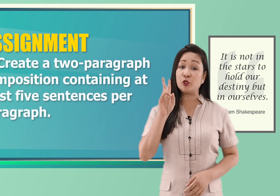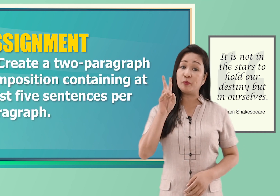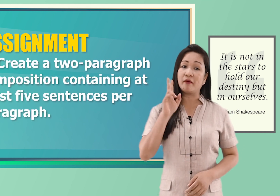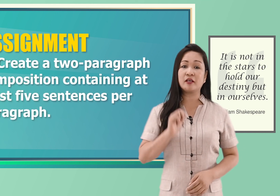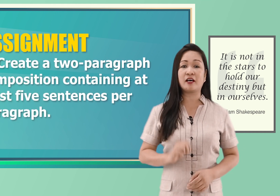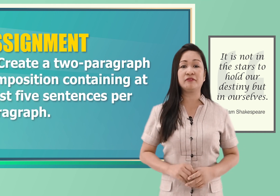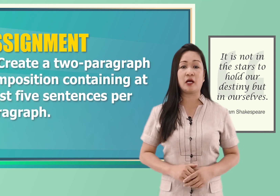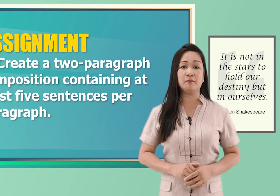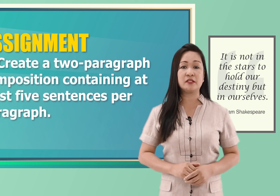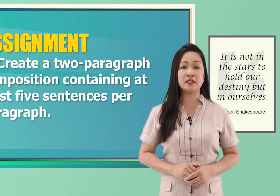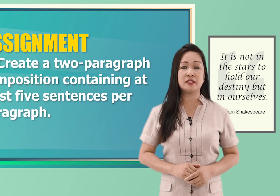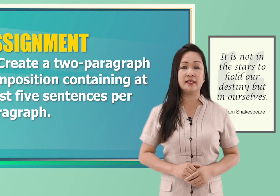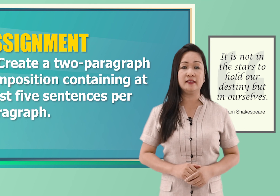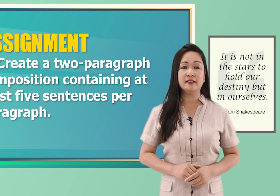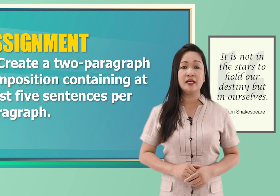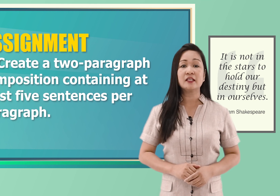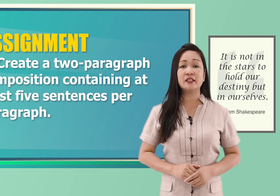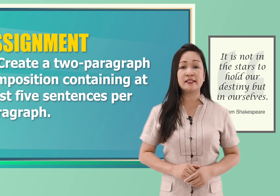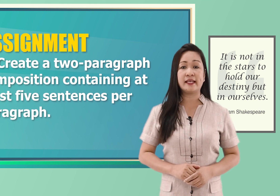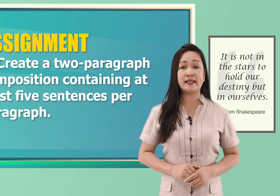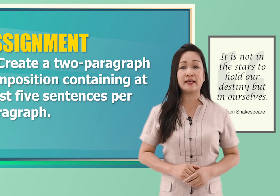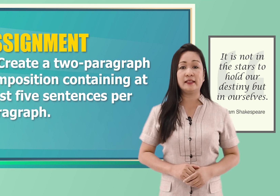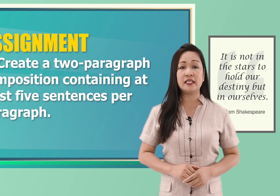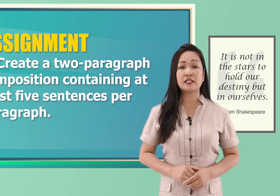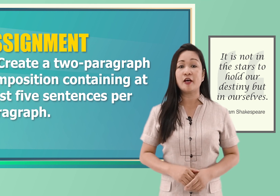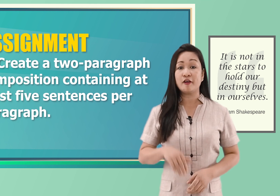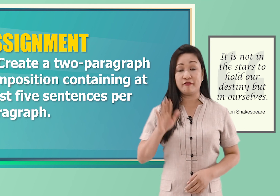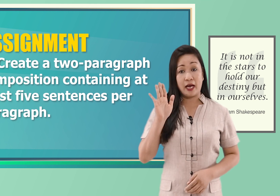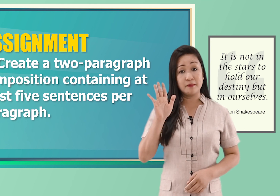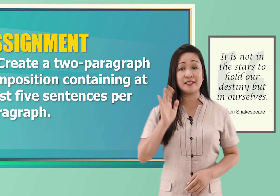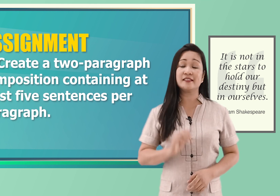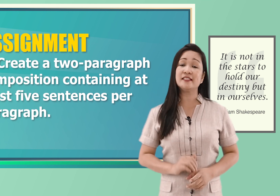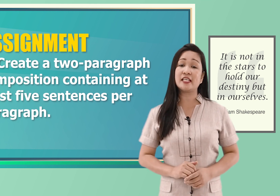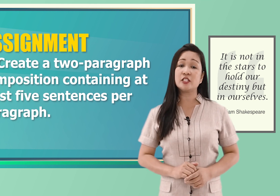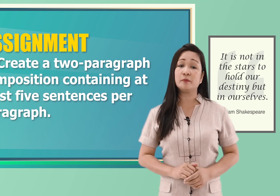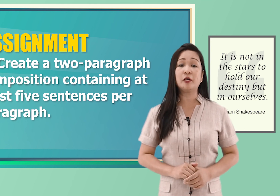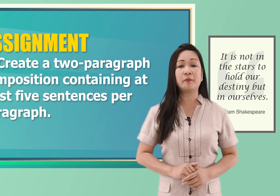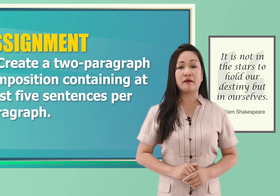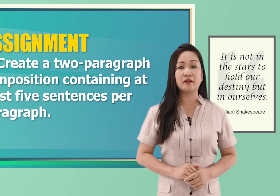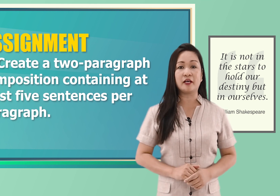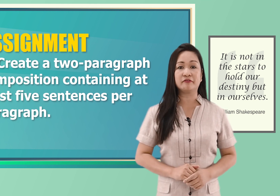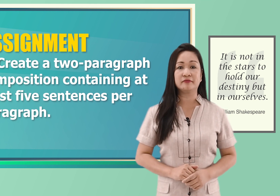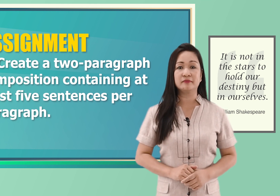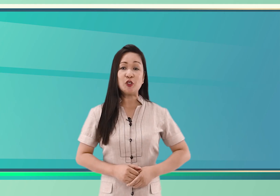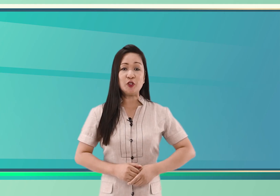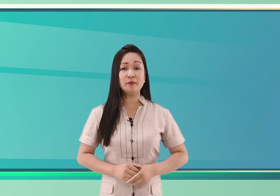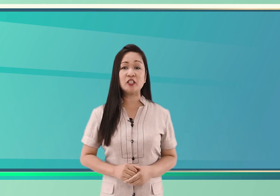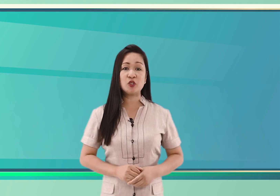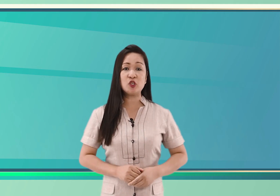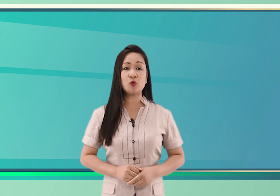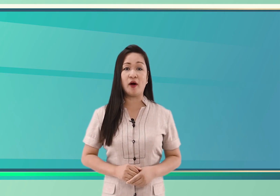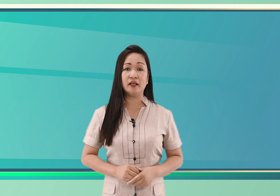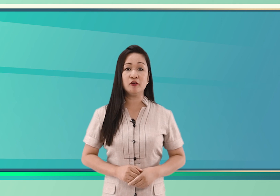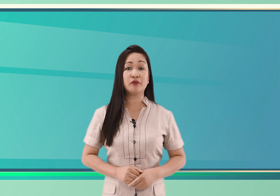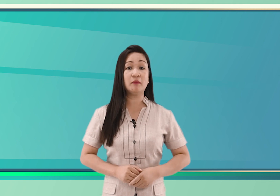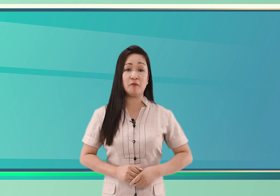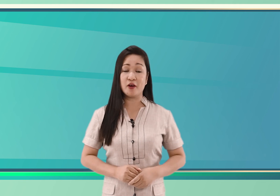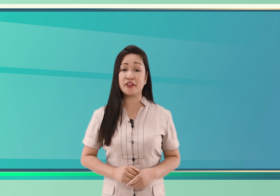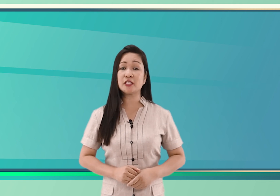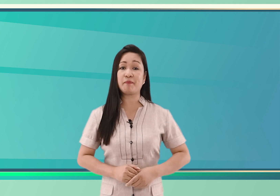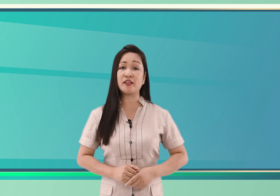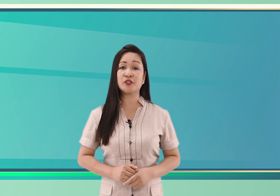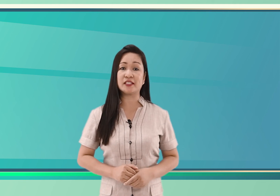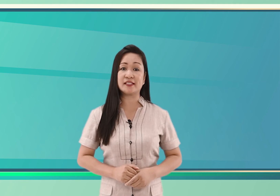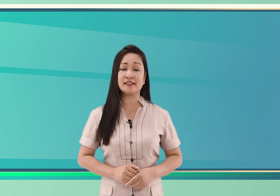creating a 2-paragraph composition containing at least 5 sentences per paragraph. You may choose one from